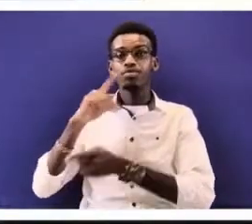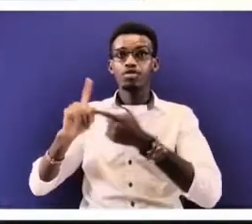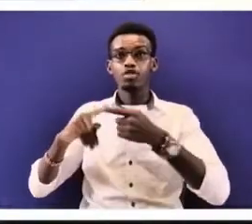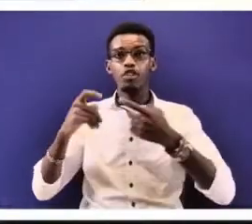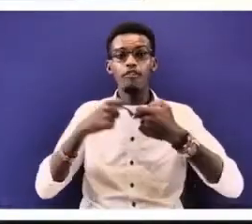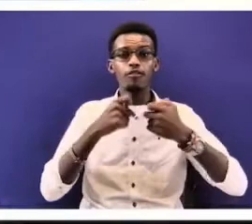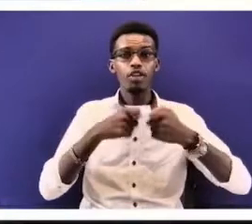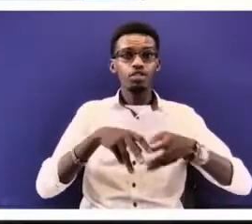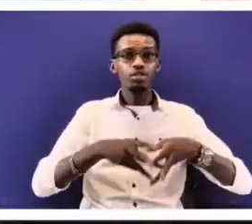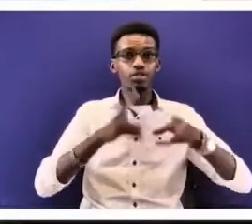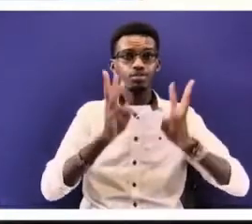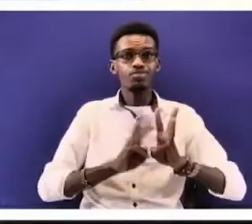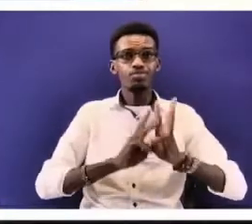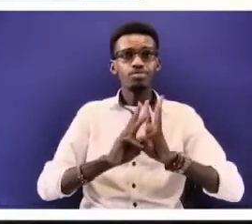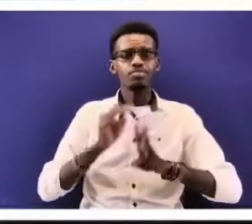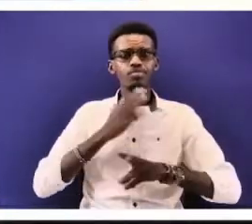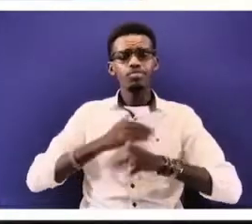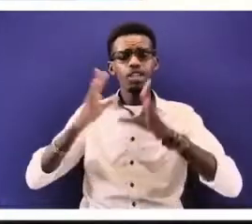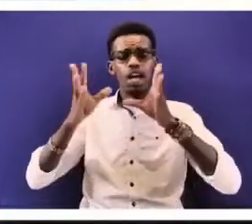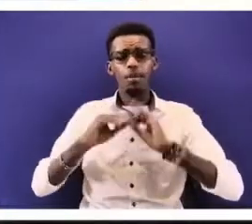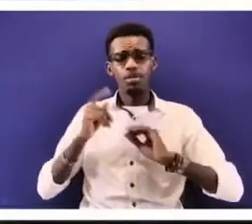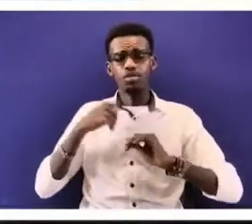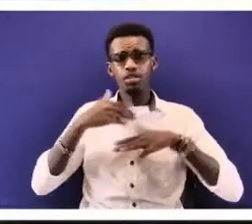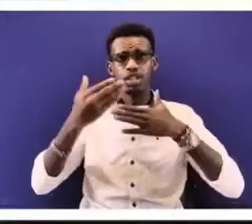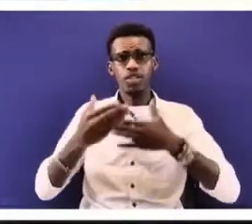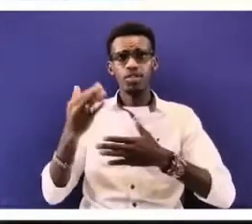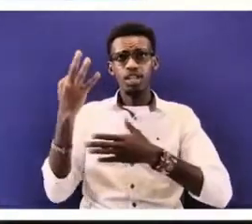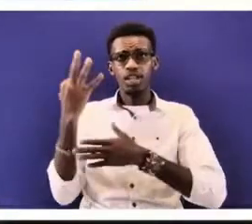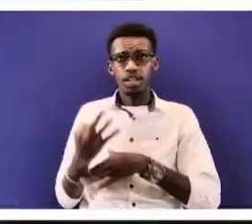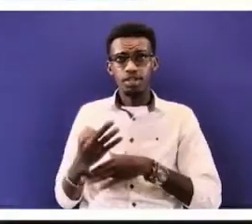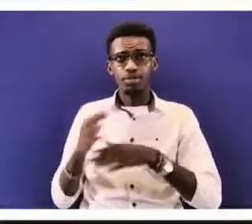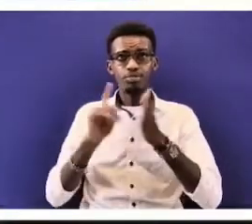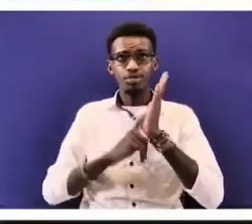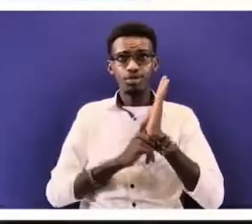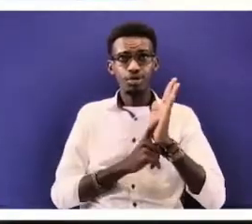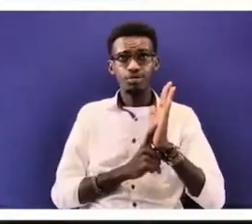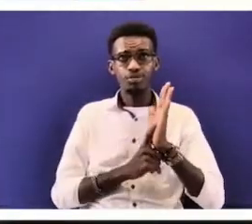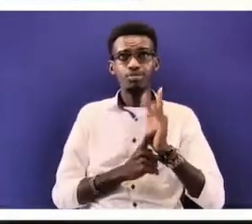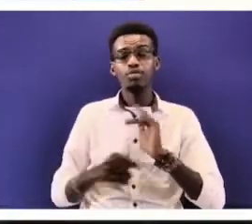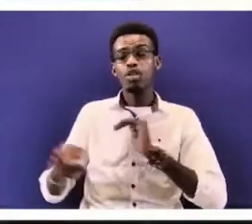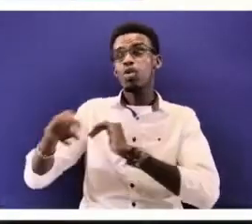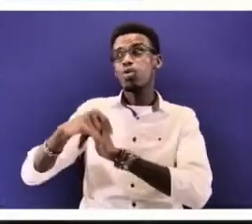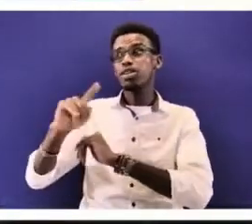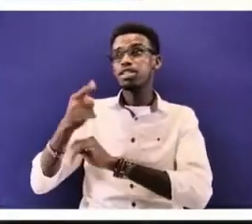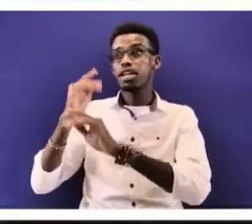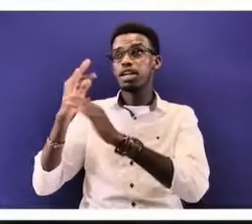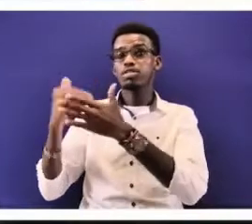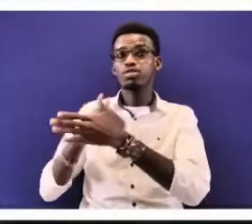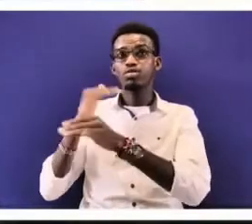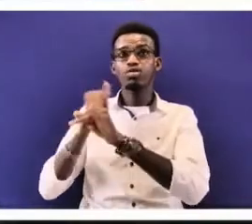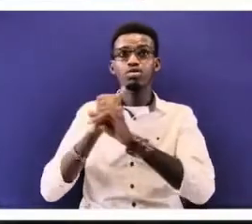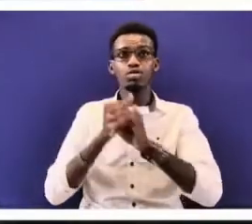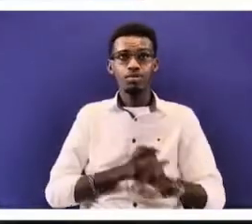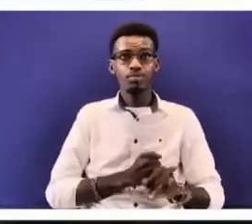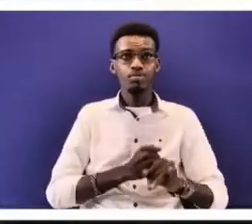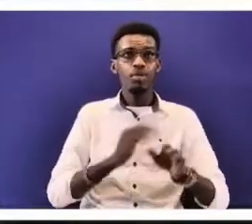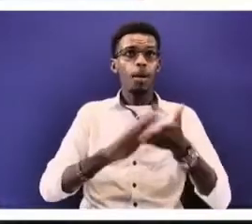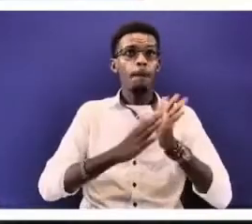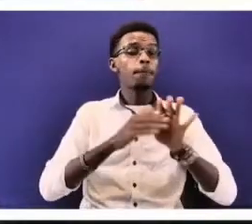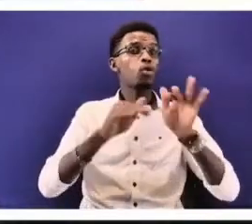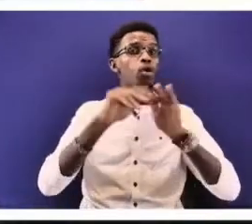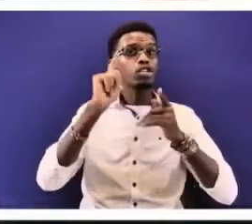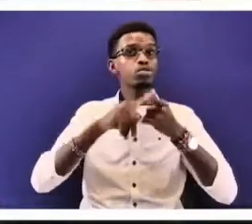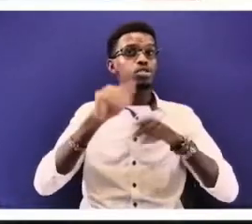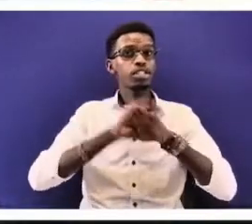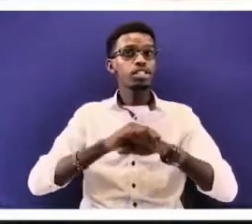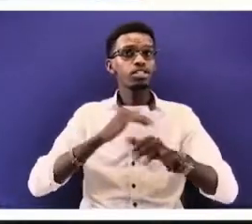away. Allow me to give you another few examples. We start a new job. We've been waiting to get a job.